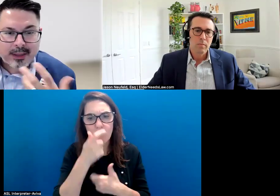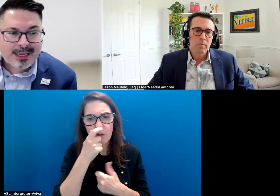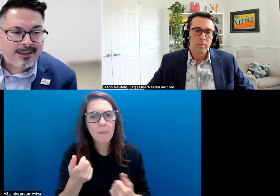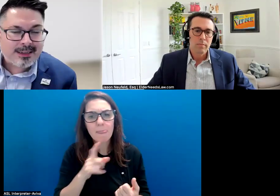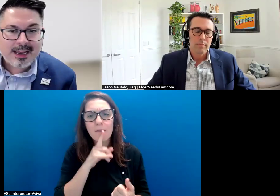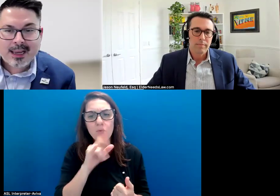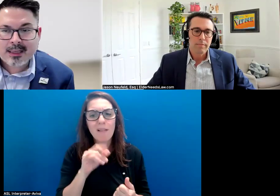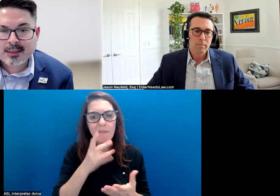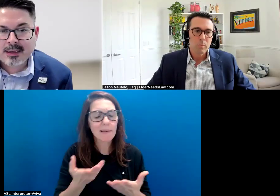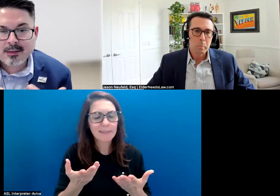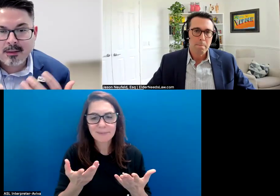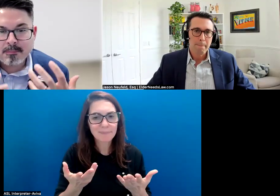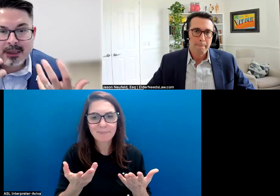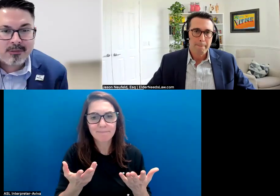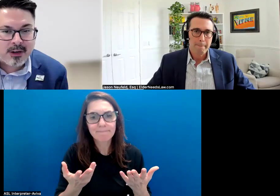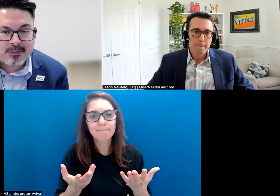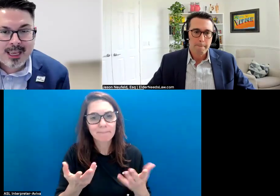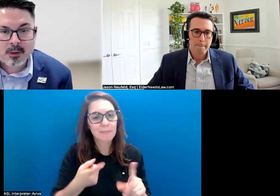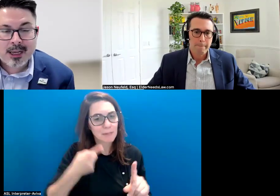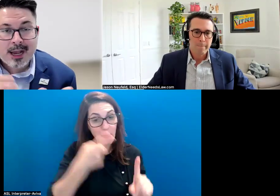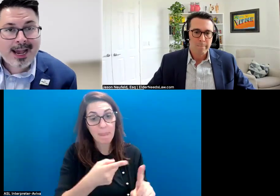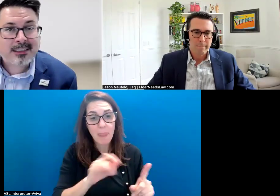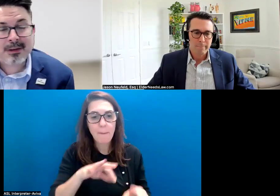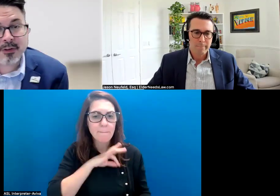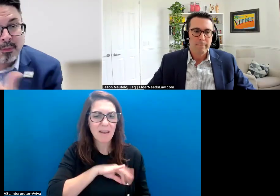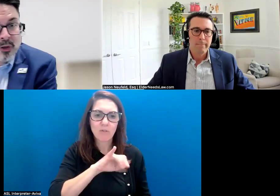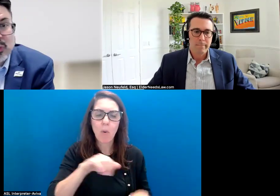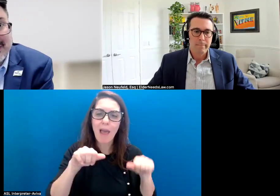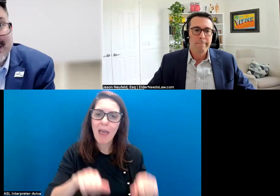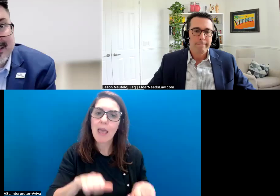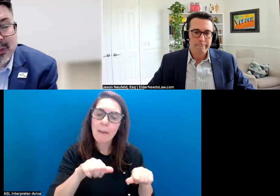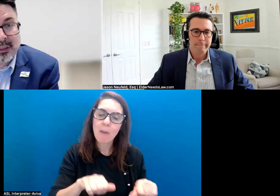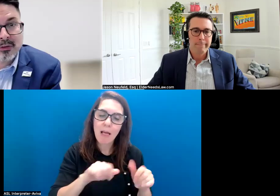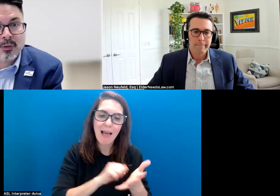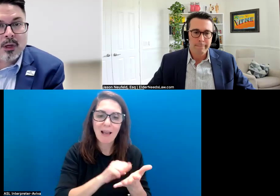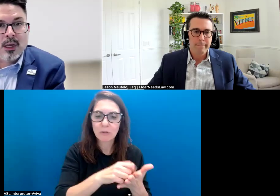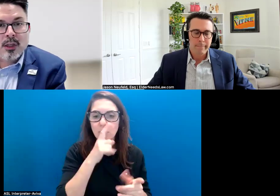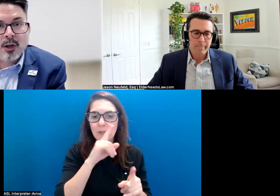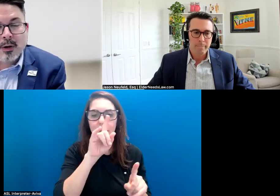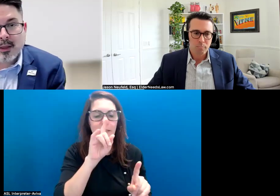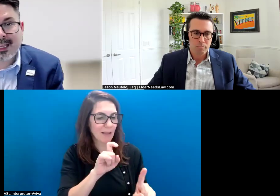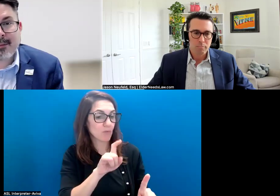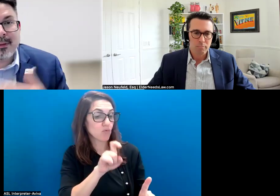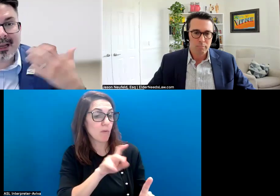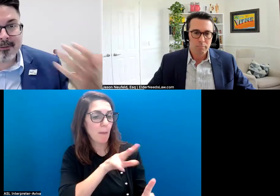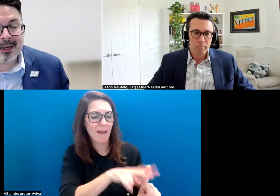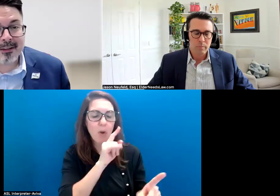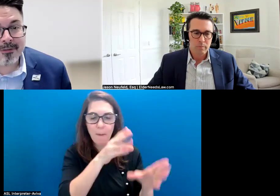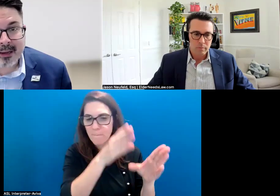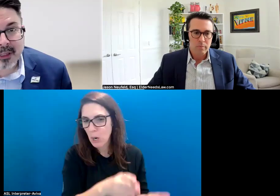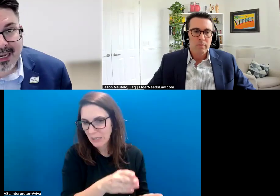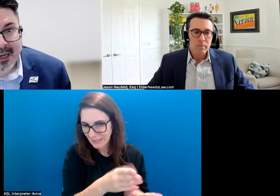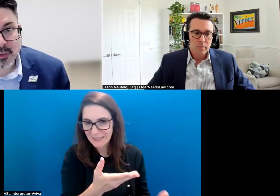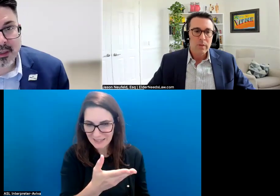really, at the end of the day, the benefit of the ABLE account has to be for the person with the disability. So, they can't be buying everybody